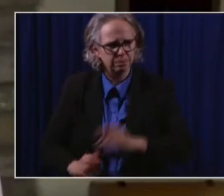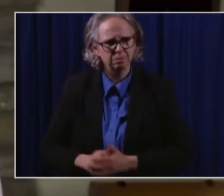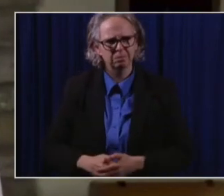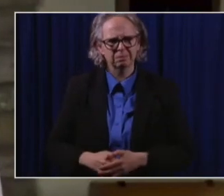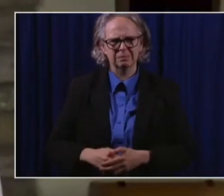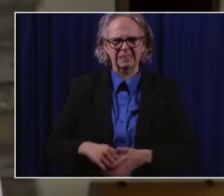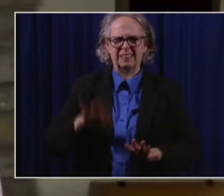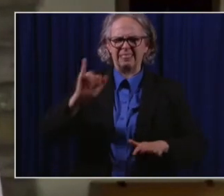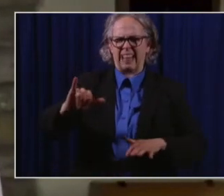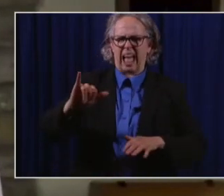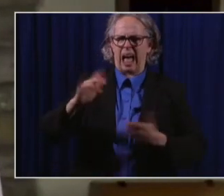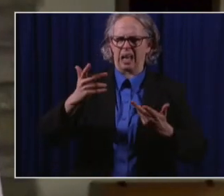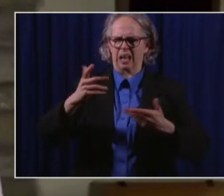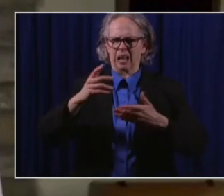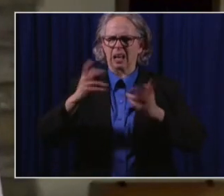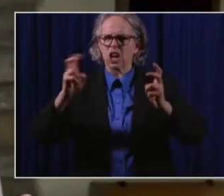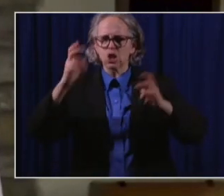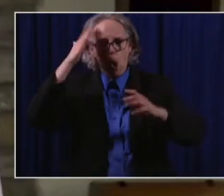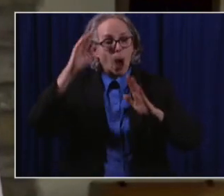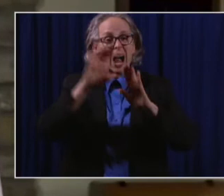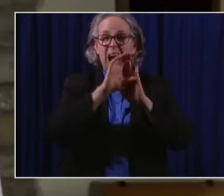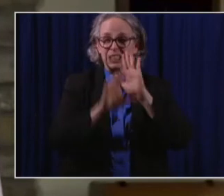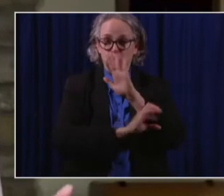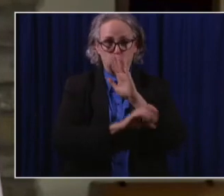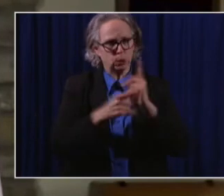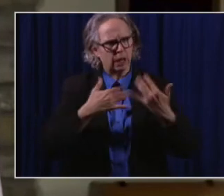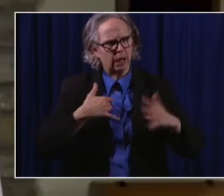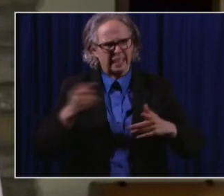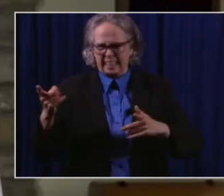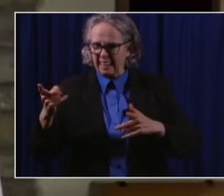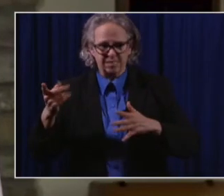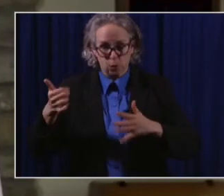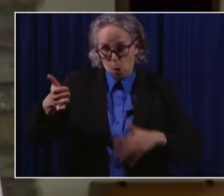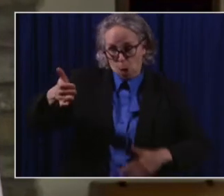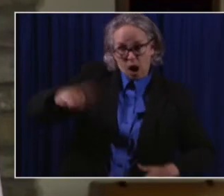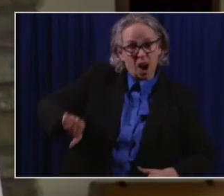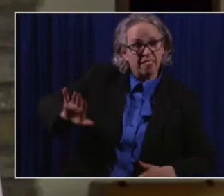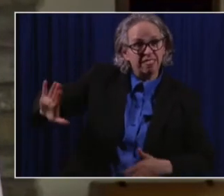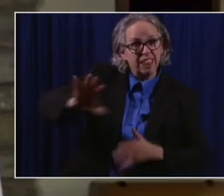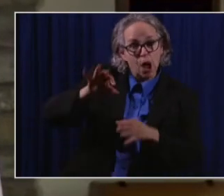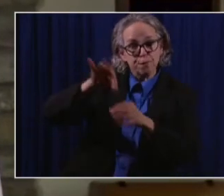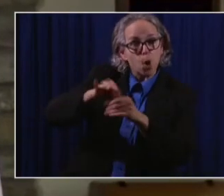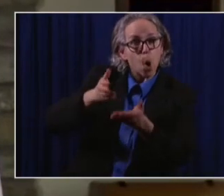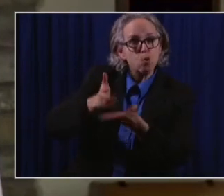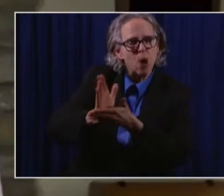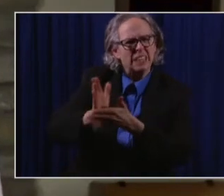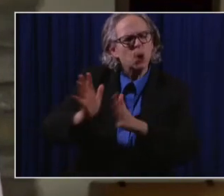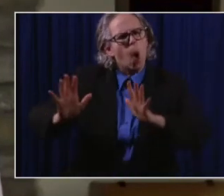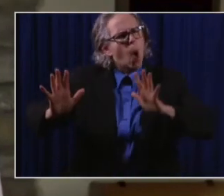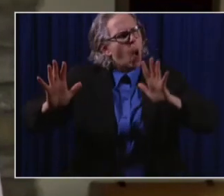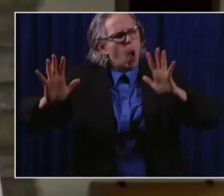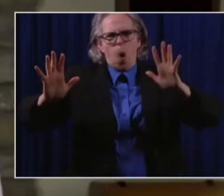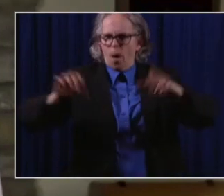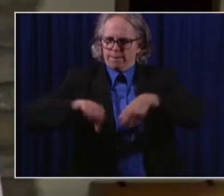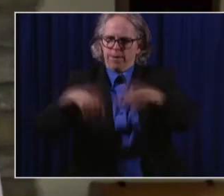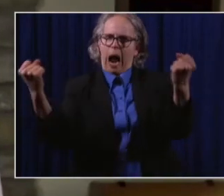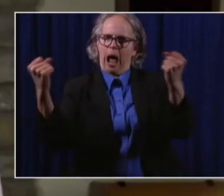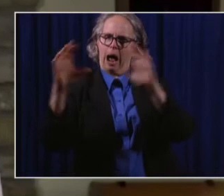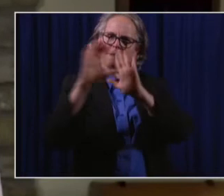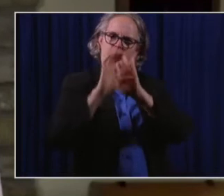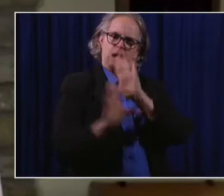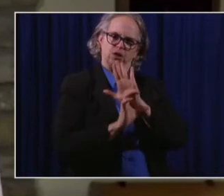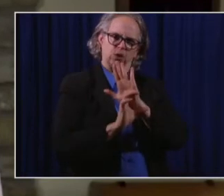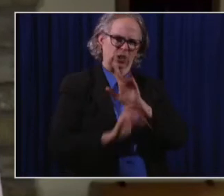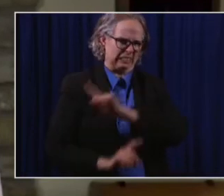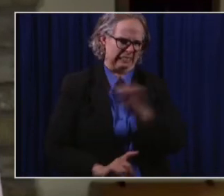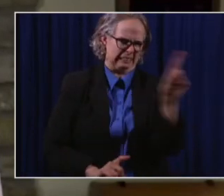issues if we would say we're going to deny you the right to vote if you did not have a mask. So I think